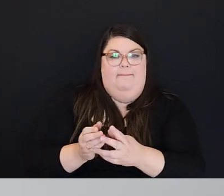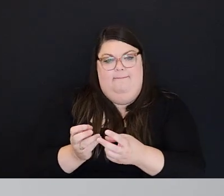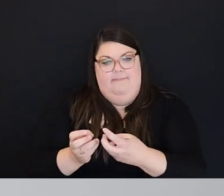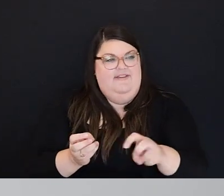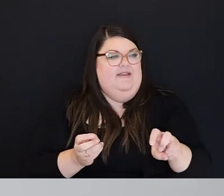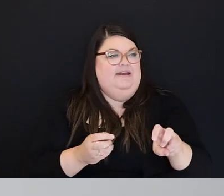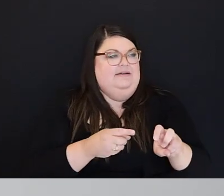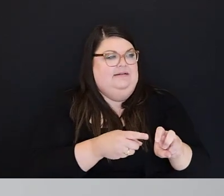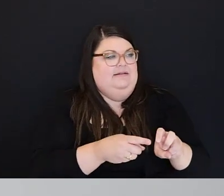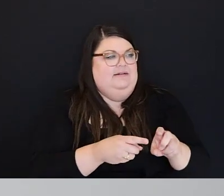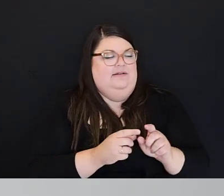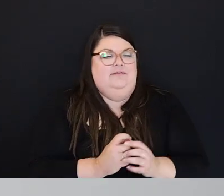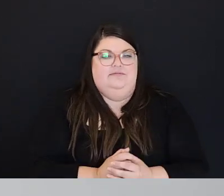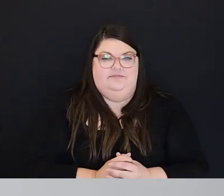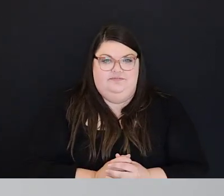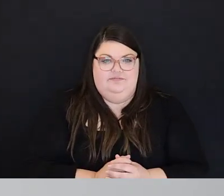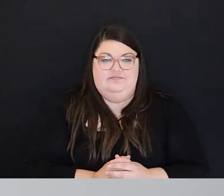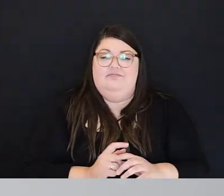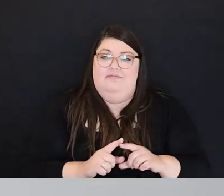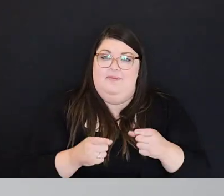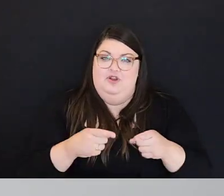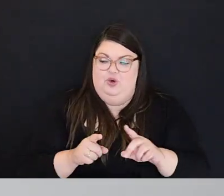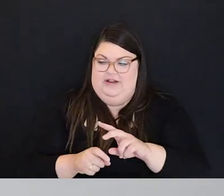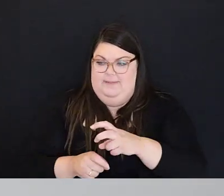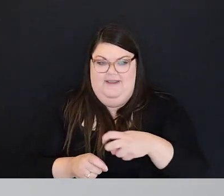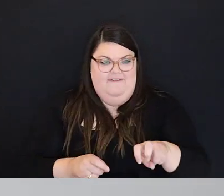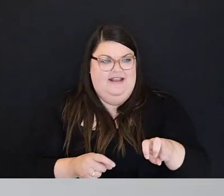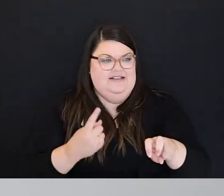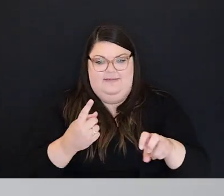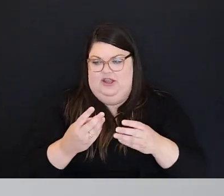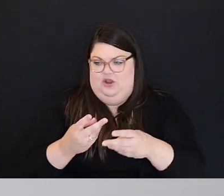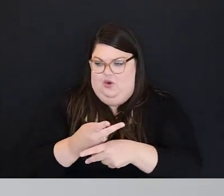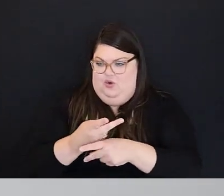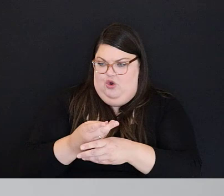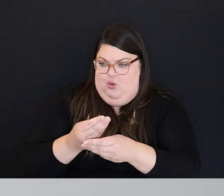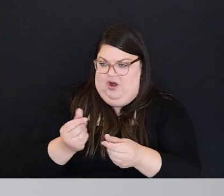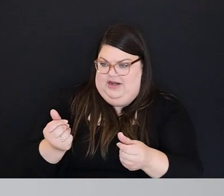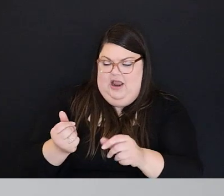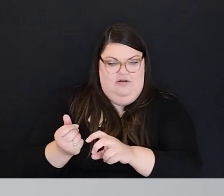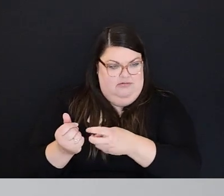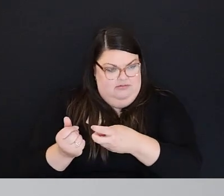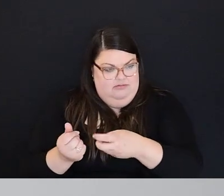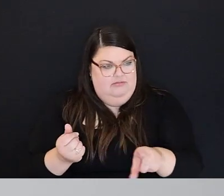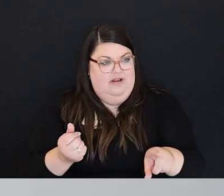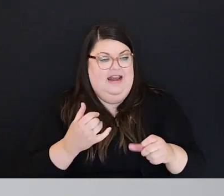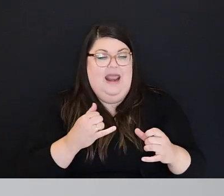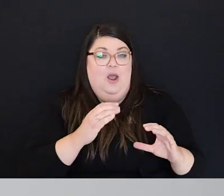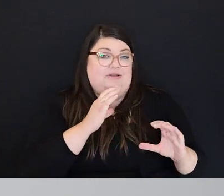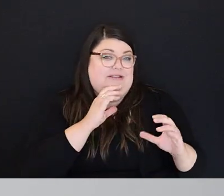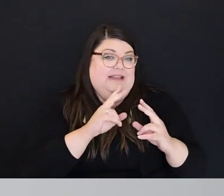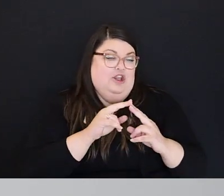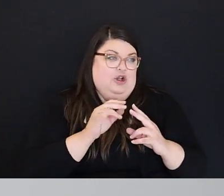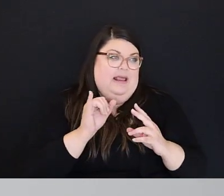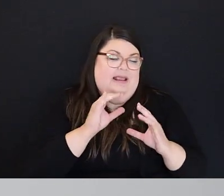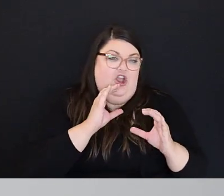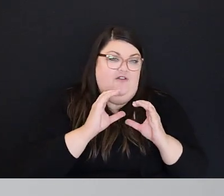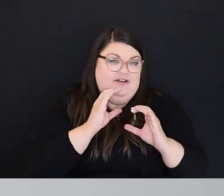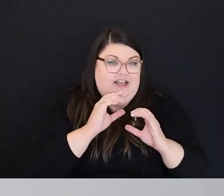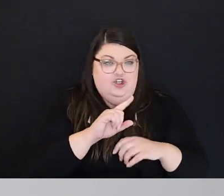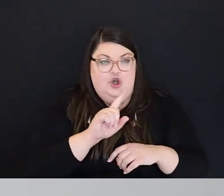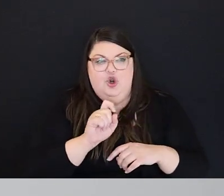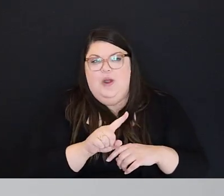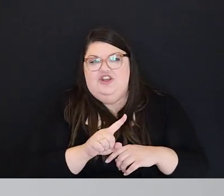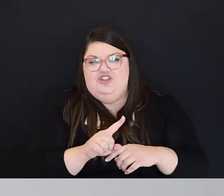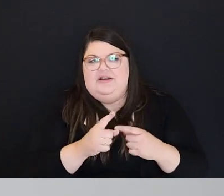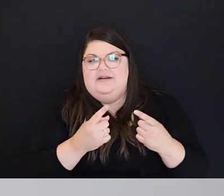pivot. And in the pivots, it's like something has been worked out, so now it's like either a conversation, like a question has